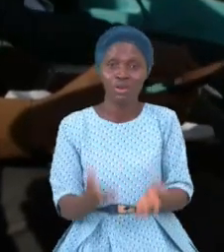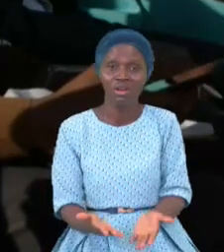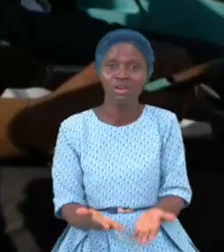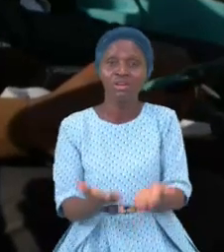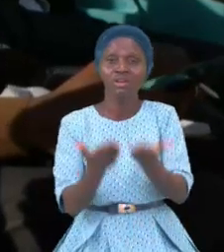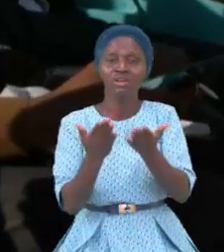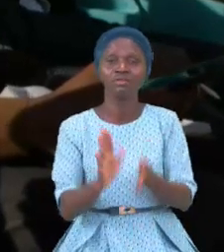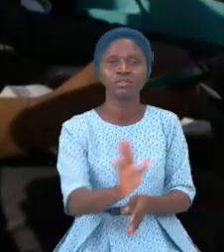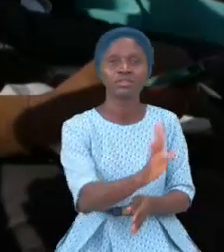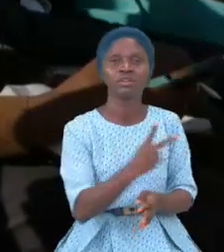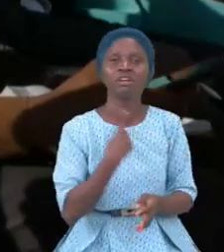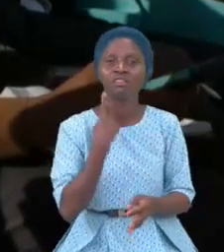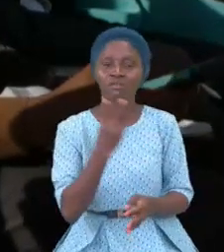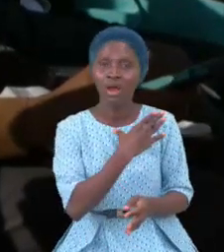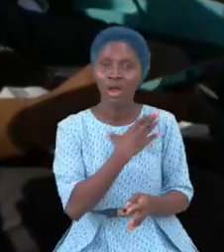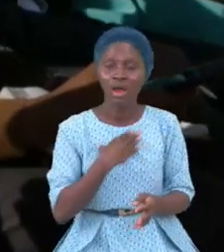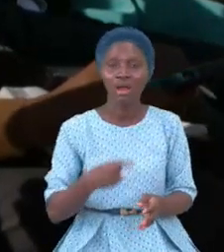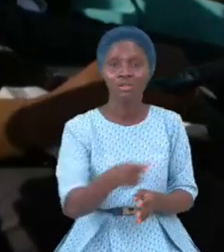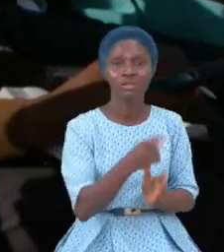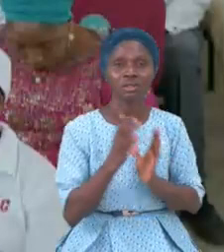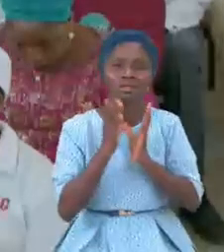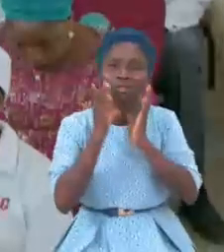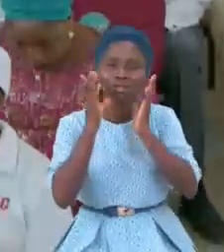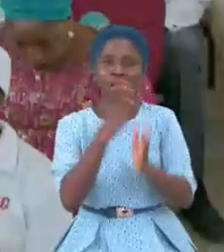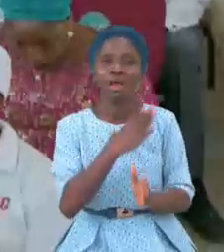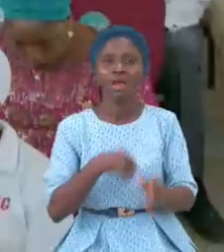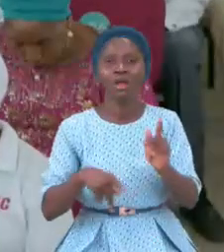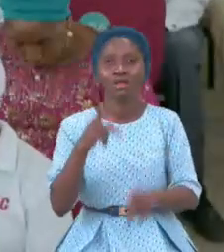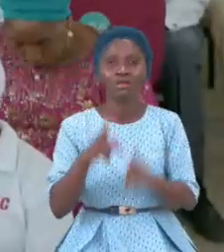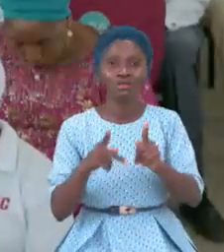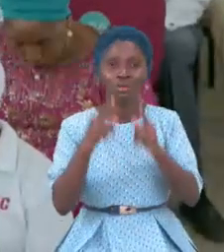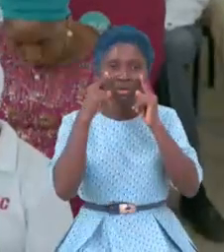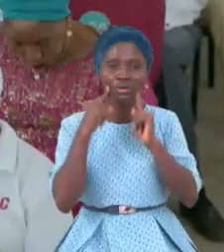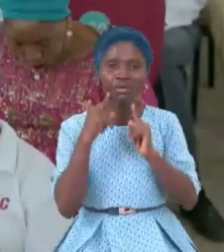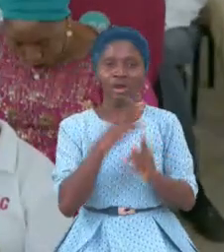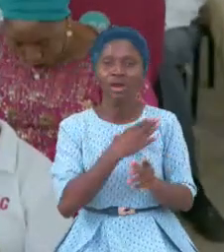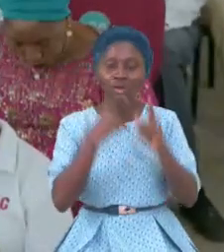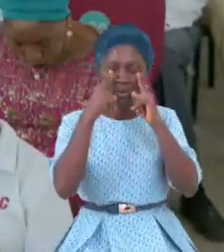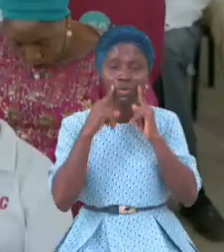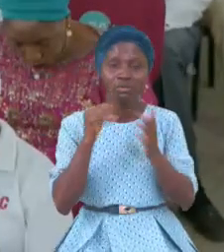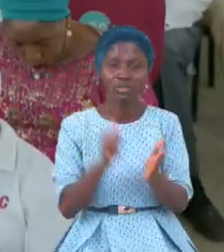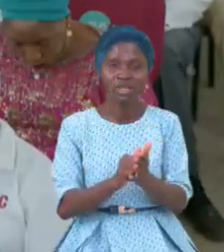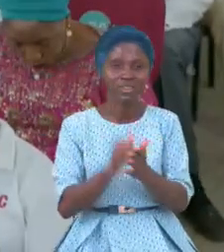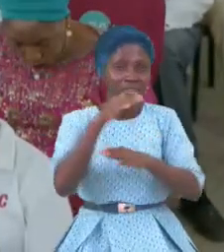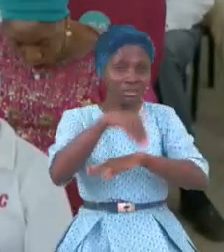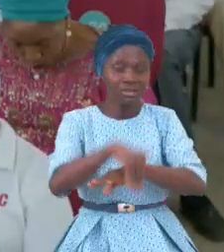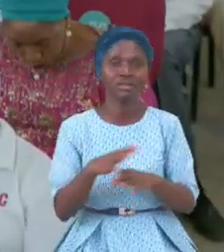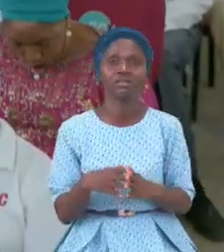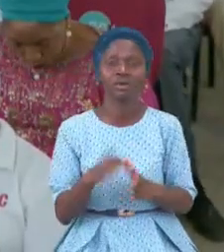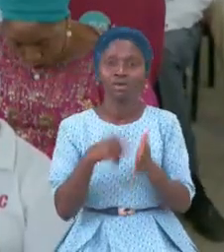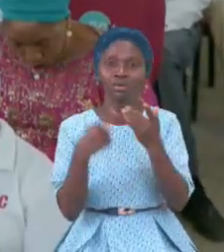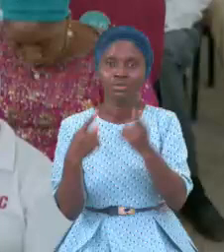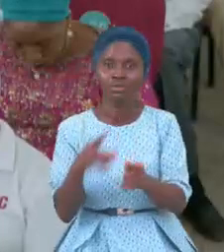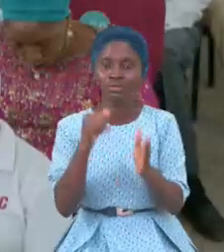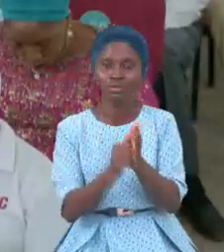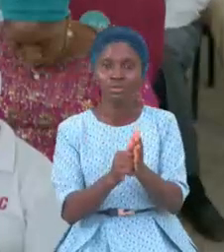voice and they cried, and the people wept that night. What had happened is they had sent spies to the land